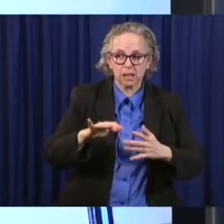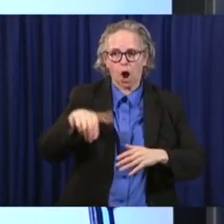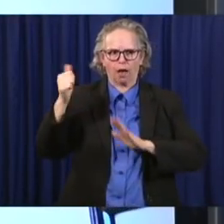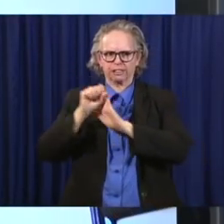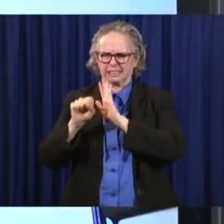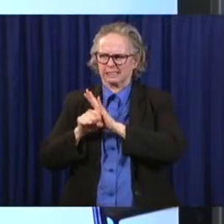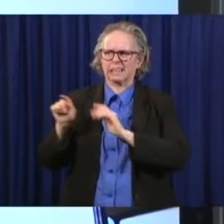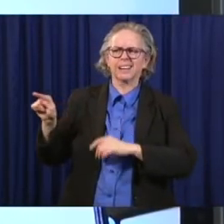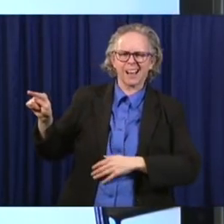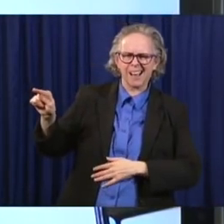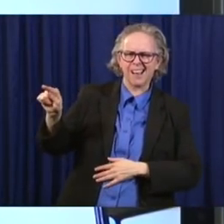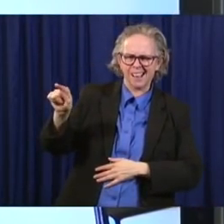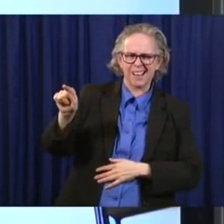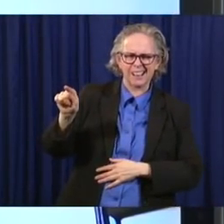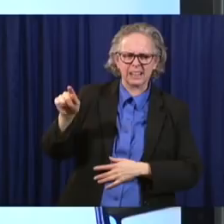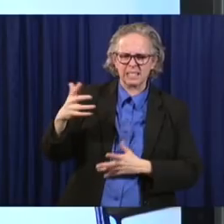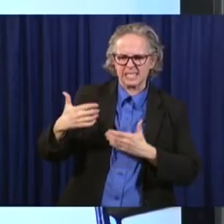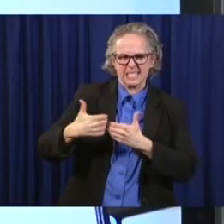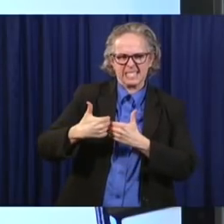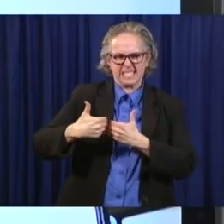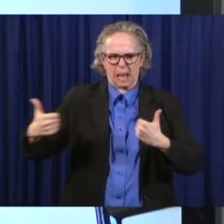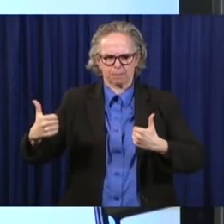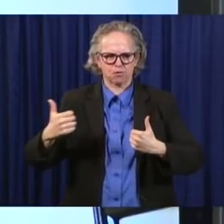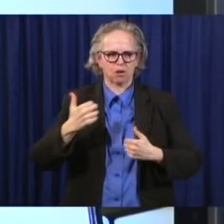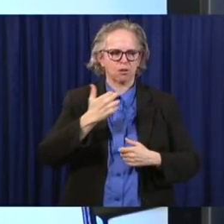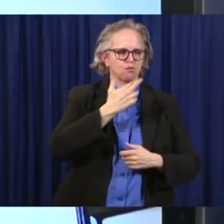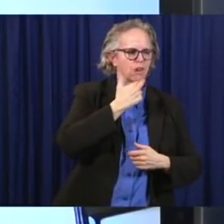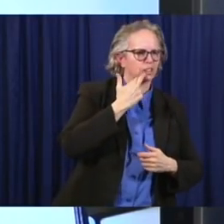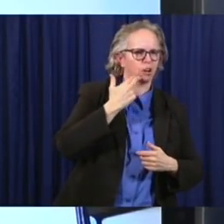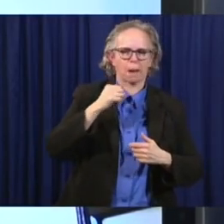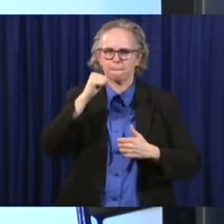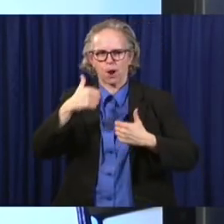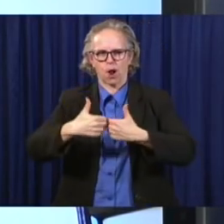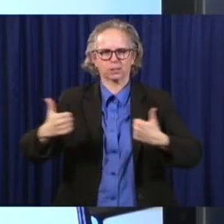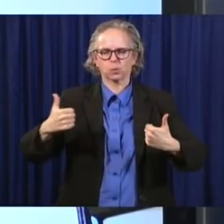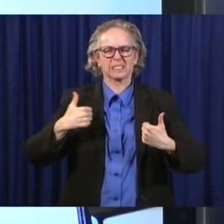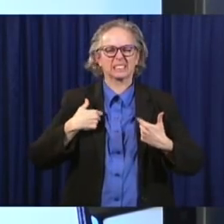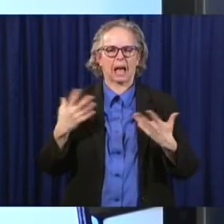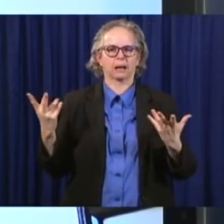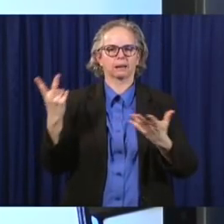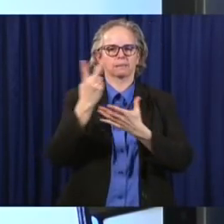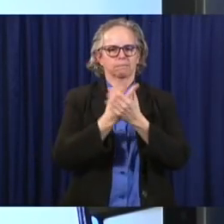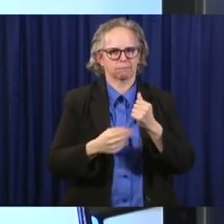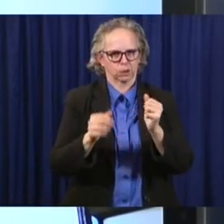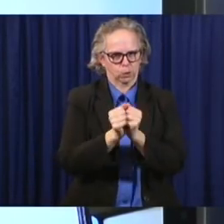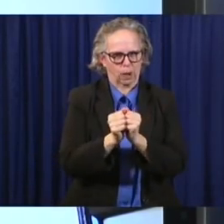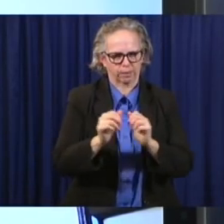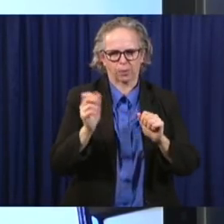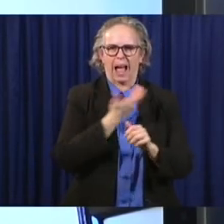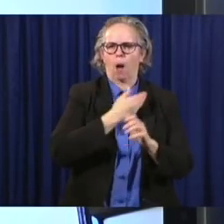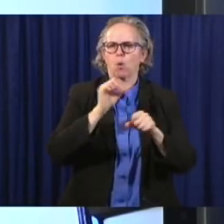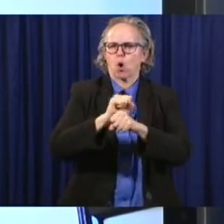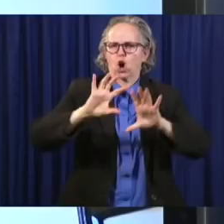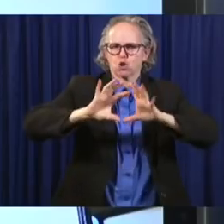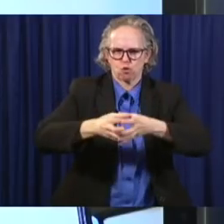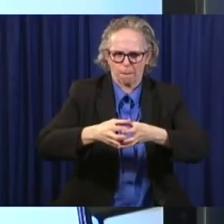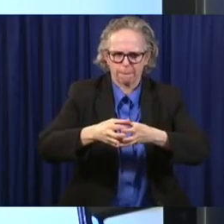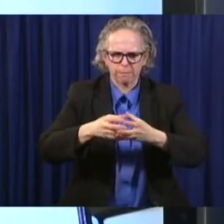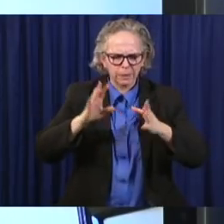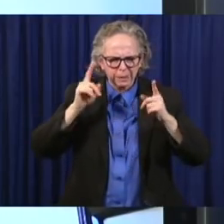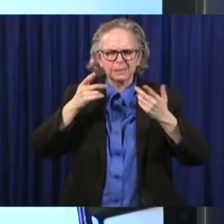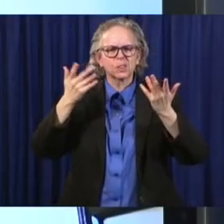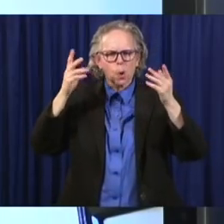They separated bars and restaurants, and we chose not to do that. What we wanted to focus on was the physical space